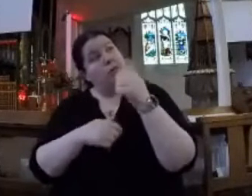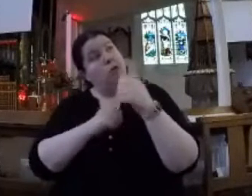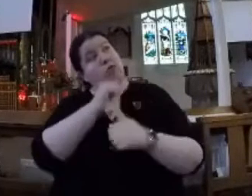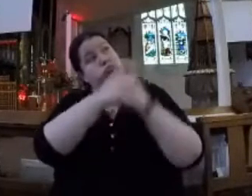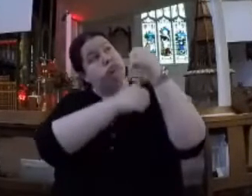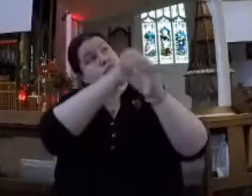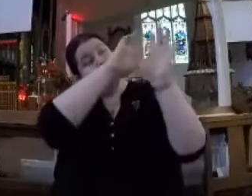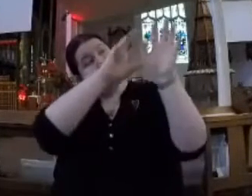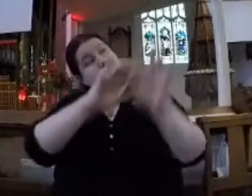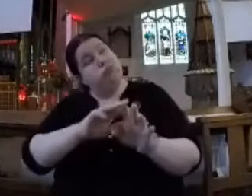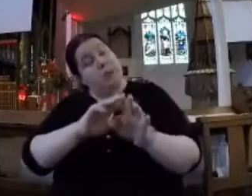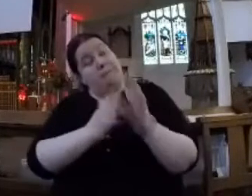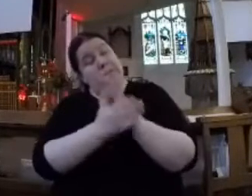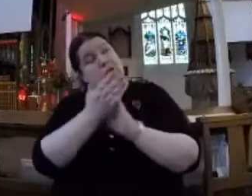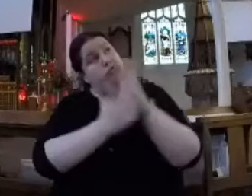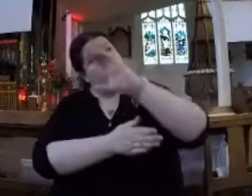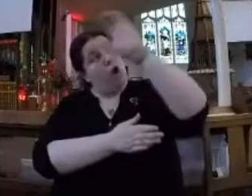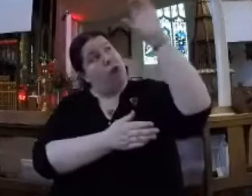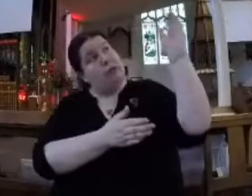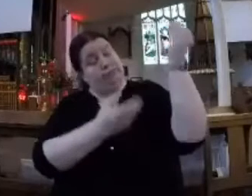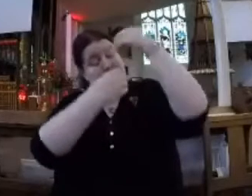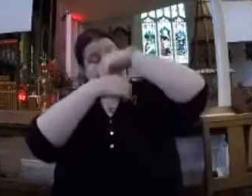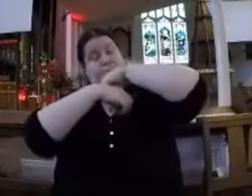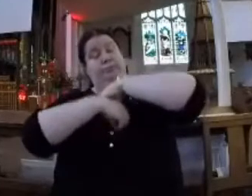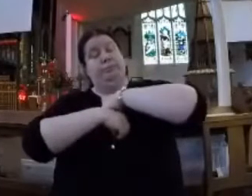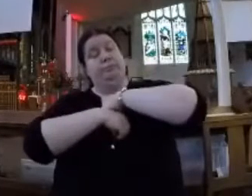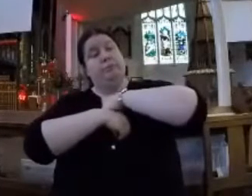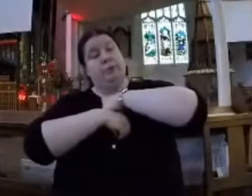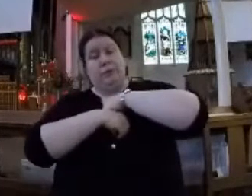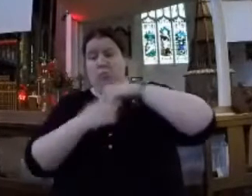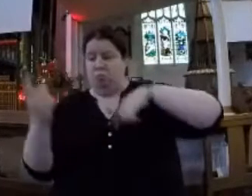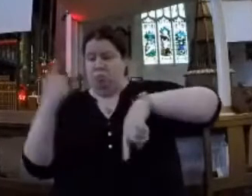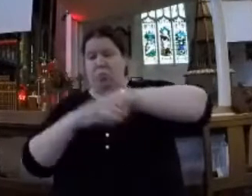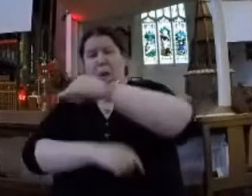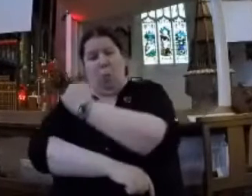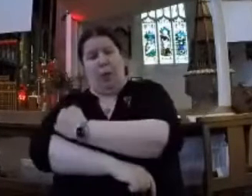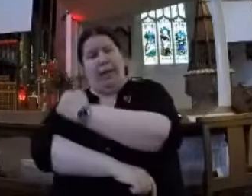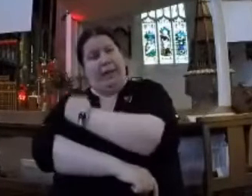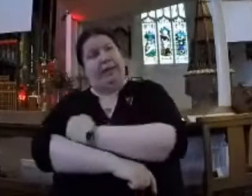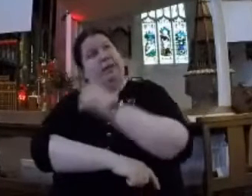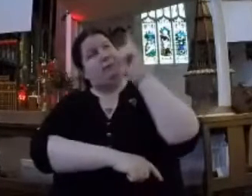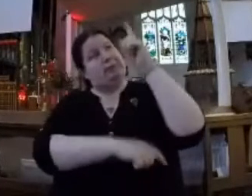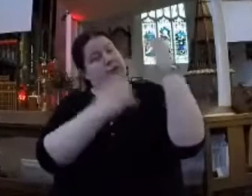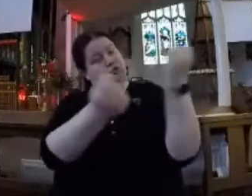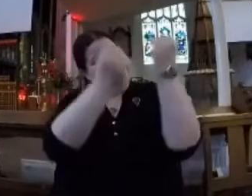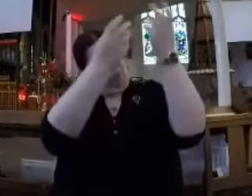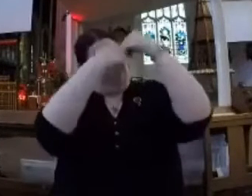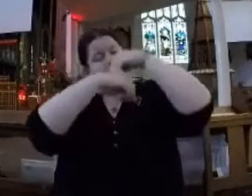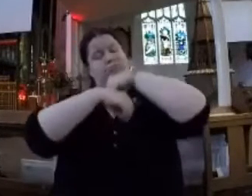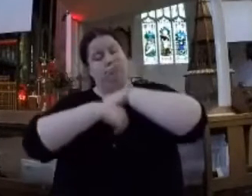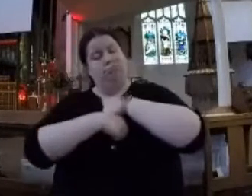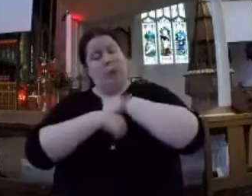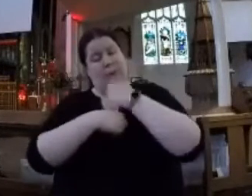us. His strength made perfect in our weakness. We love each other